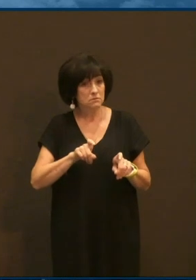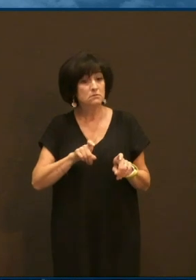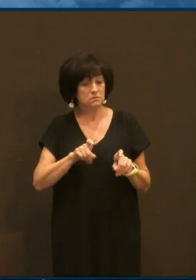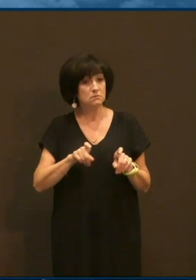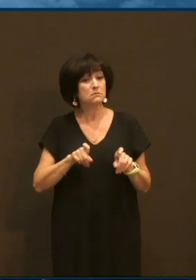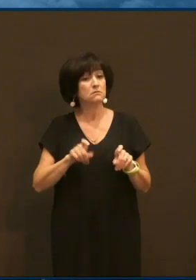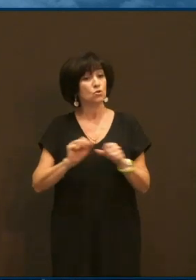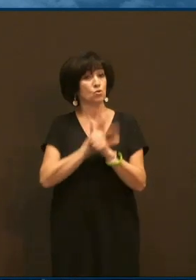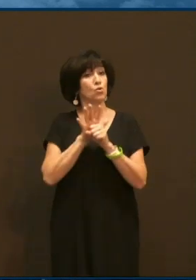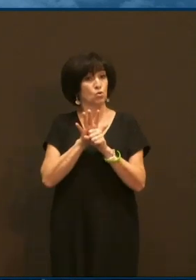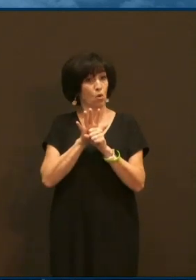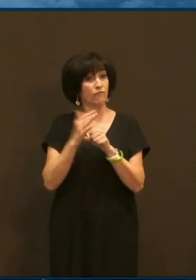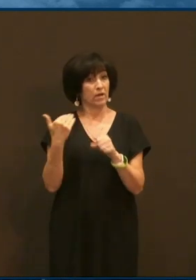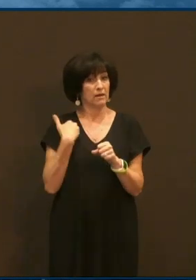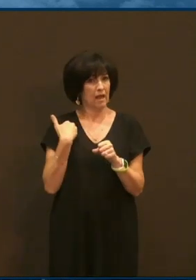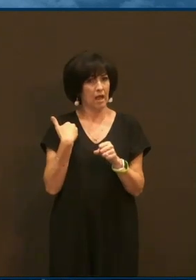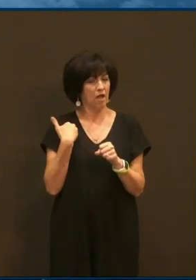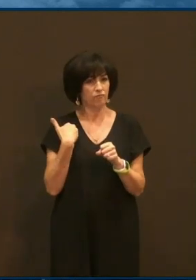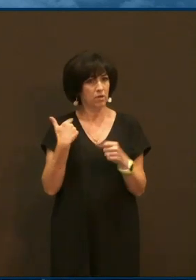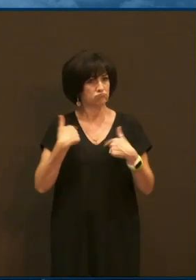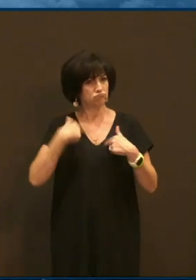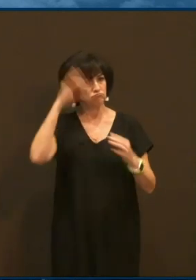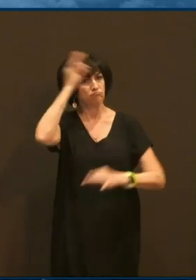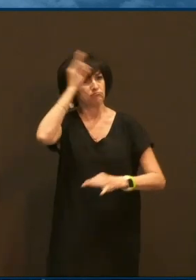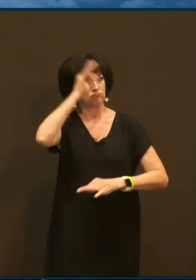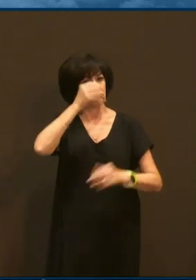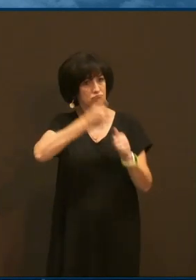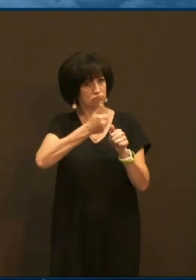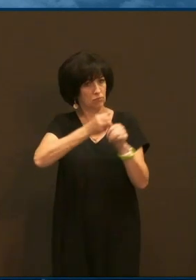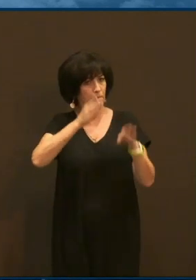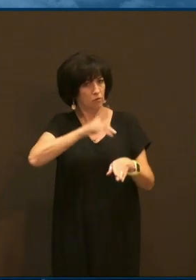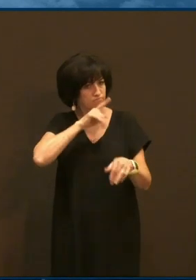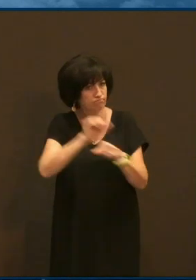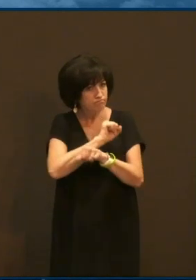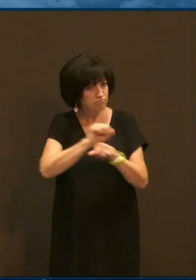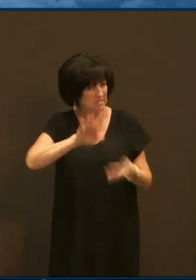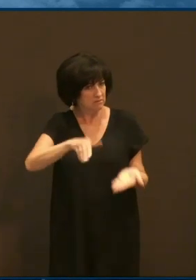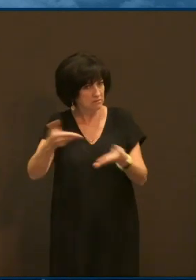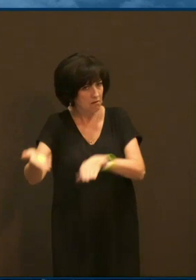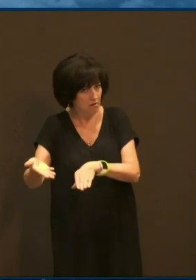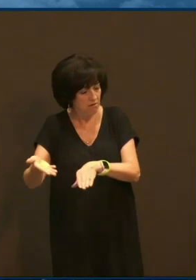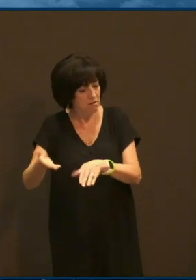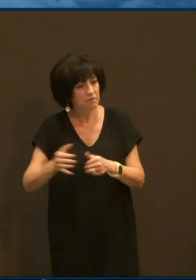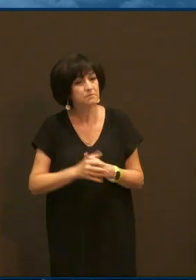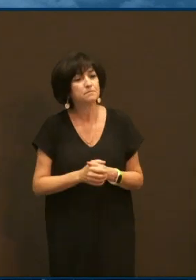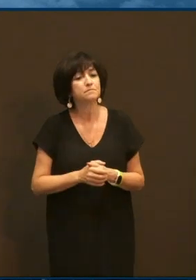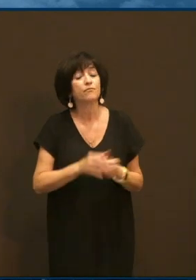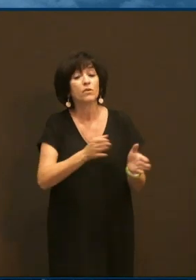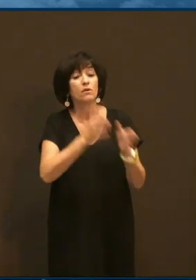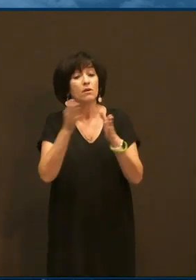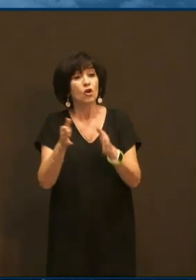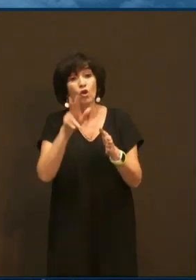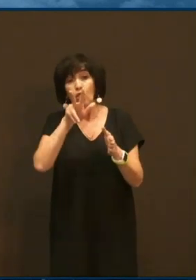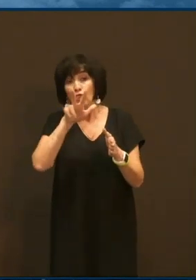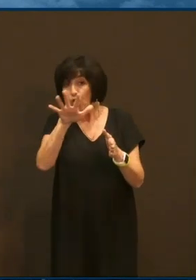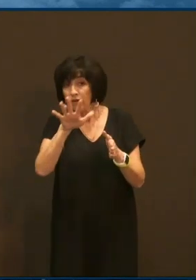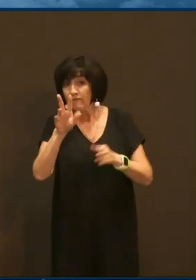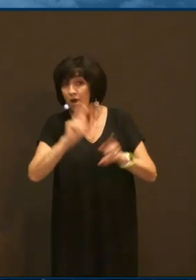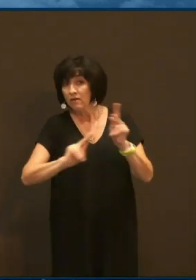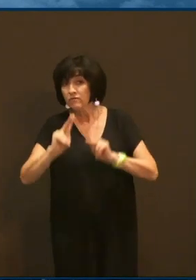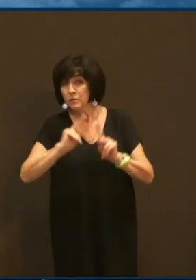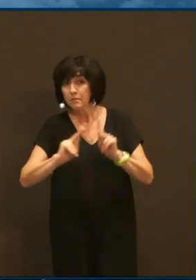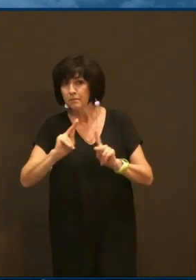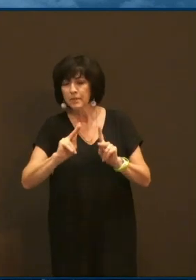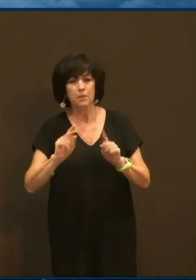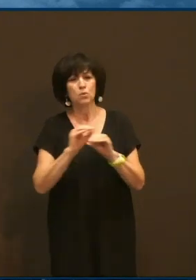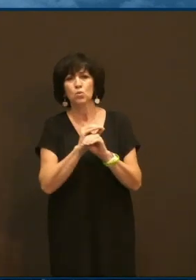confirmed cases that were added to the system. And then there were also 35 individuals for which there is no